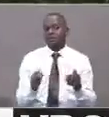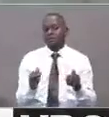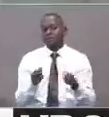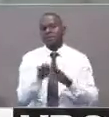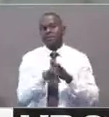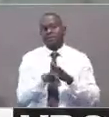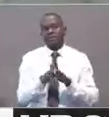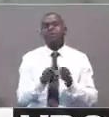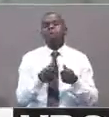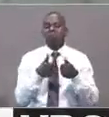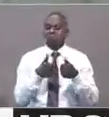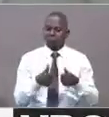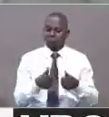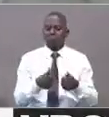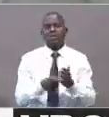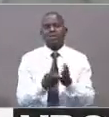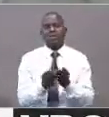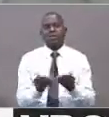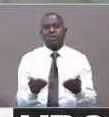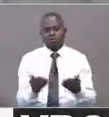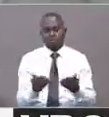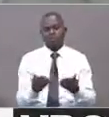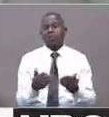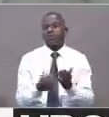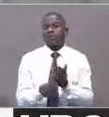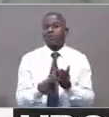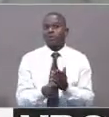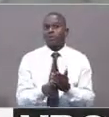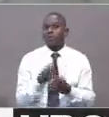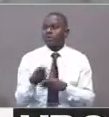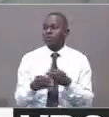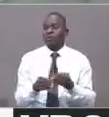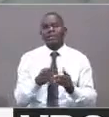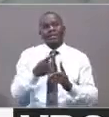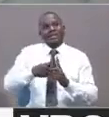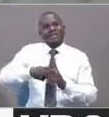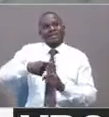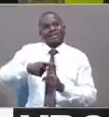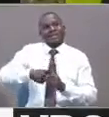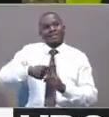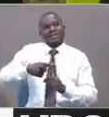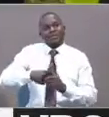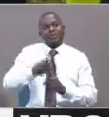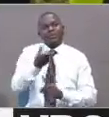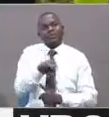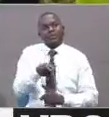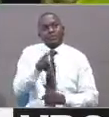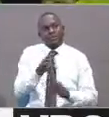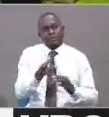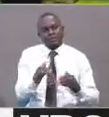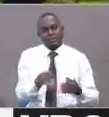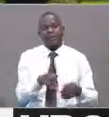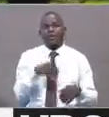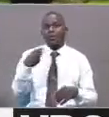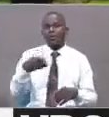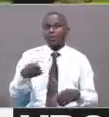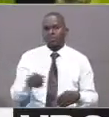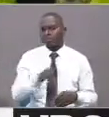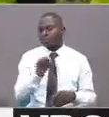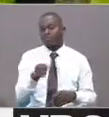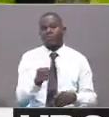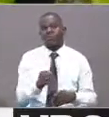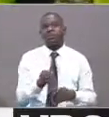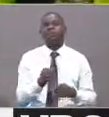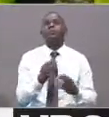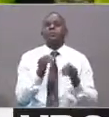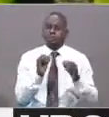environmentally friendly and a solution to global warming. Places the temperature has already risen too high, and some crops you cannot plant anymore.